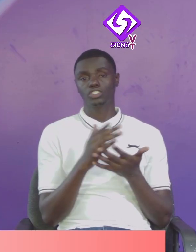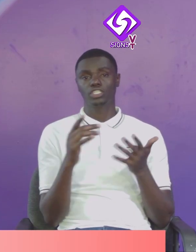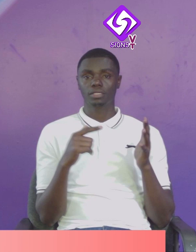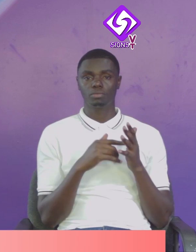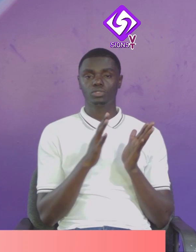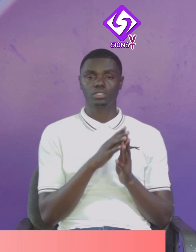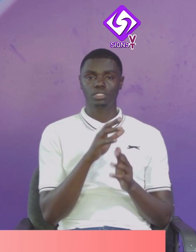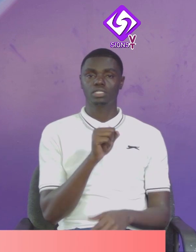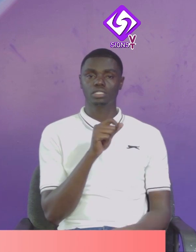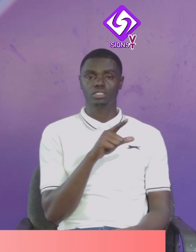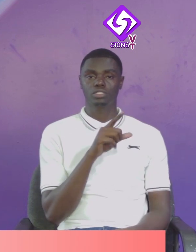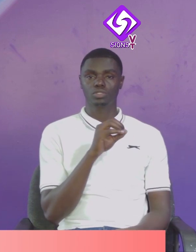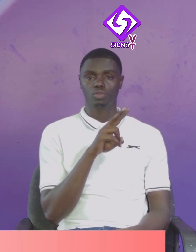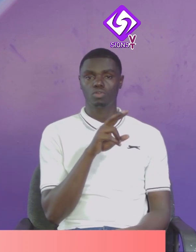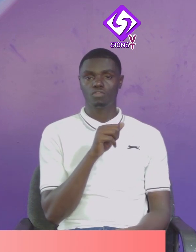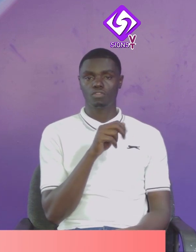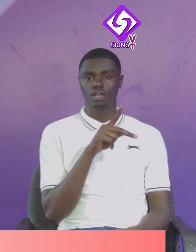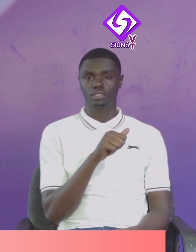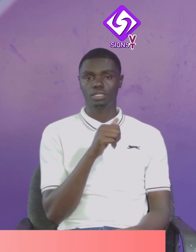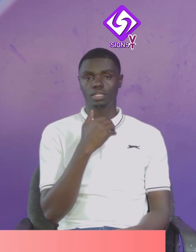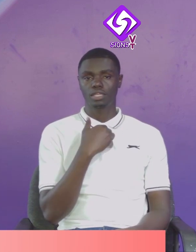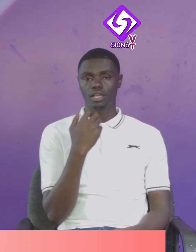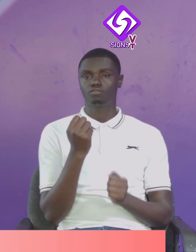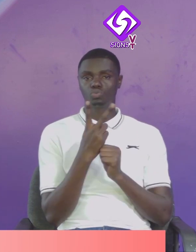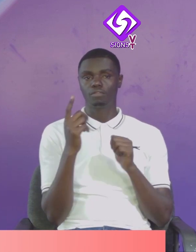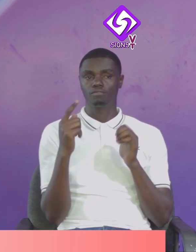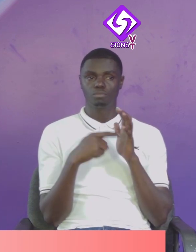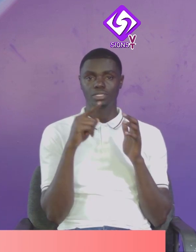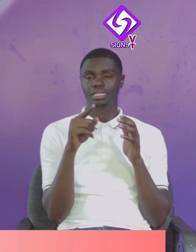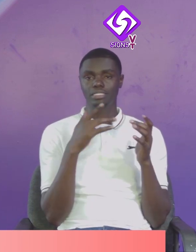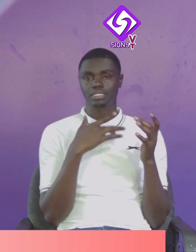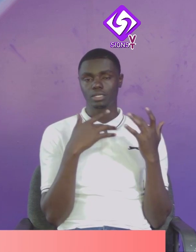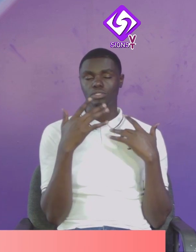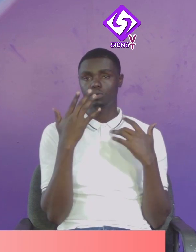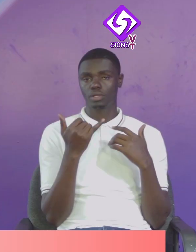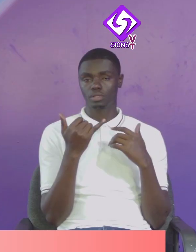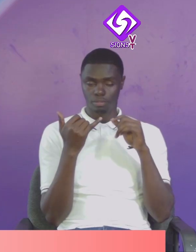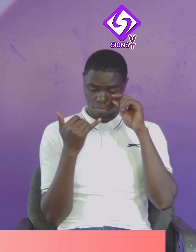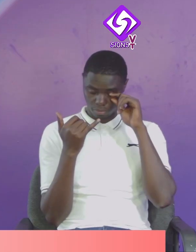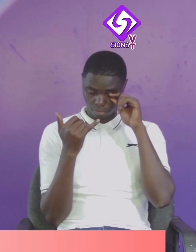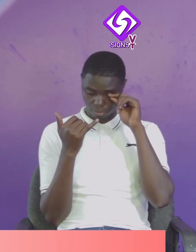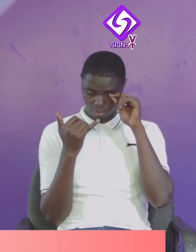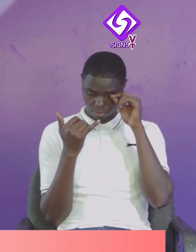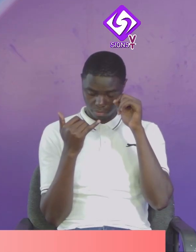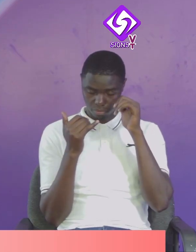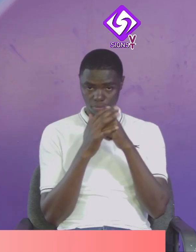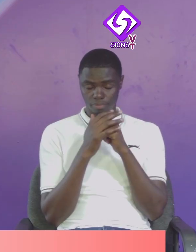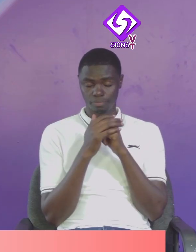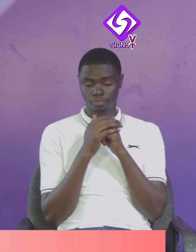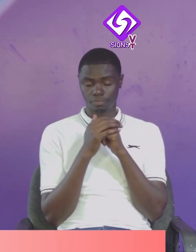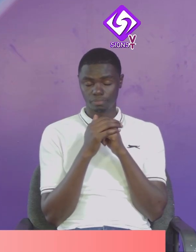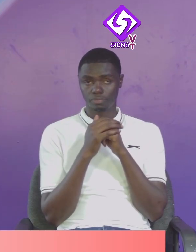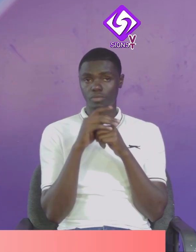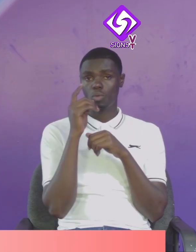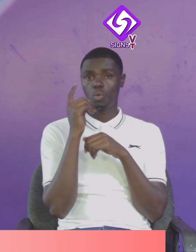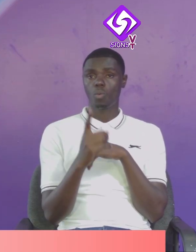Slovakia. Both sides having 12 points on the table. Now, this is a concern. Why? Because they have to, one